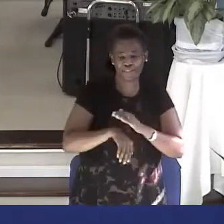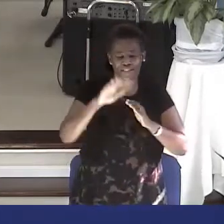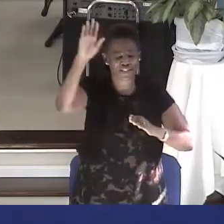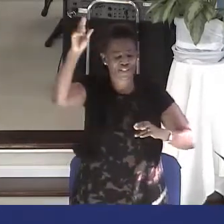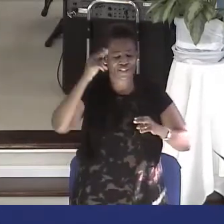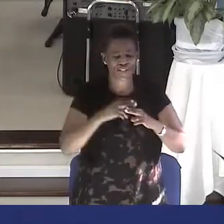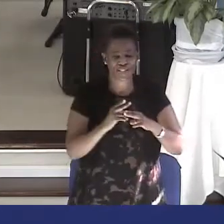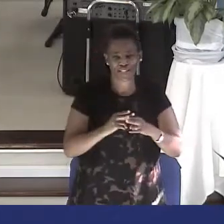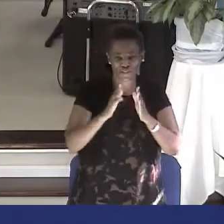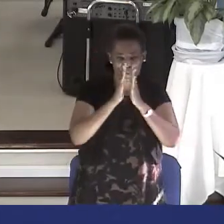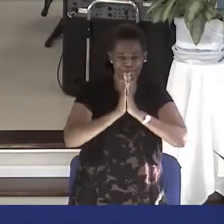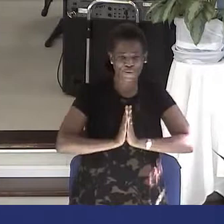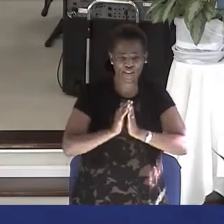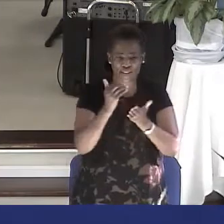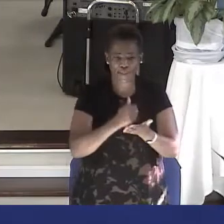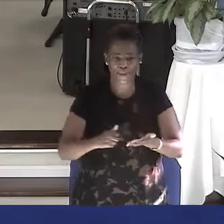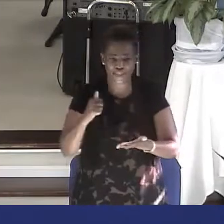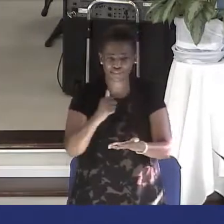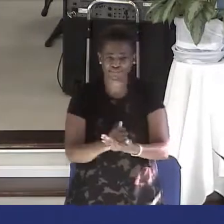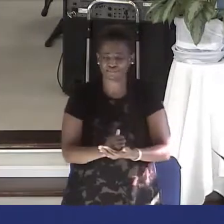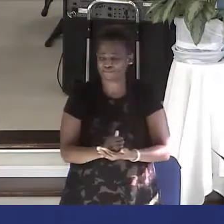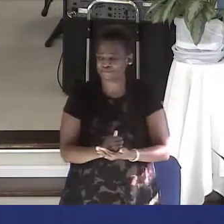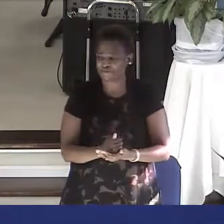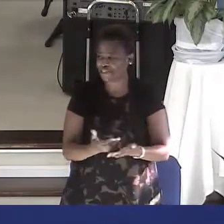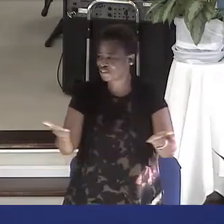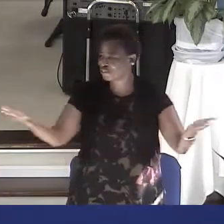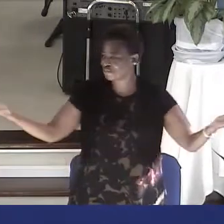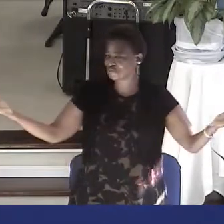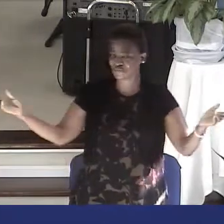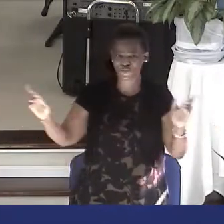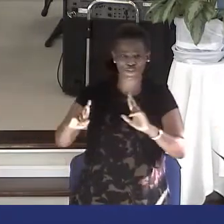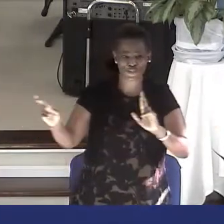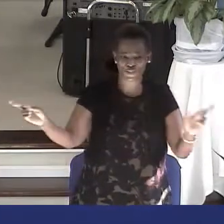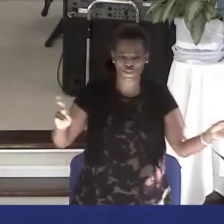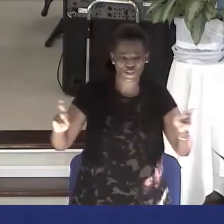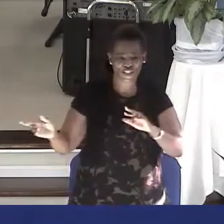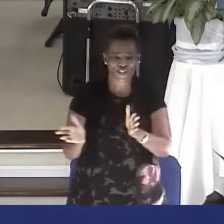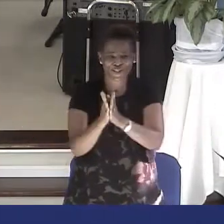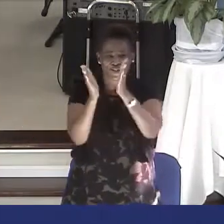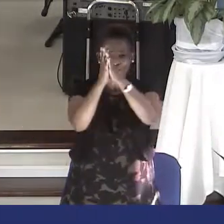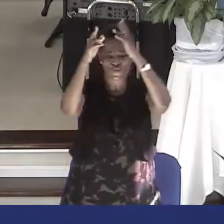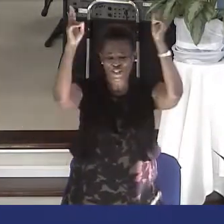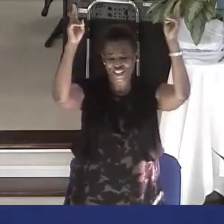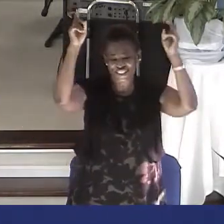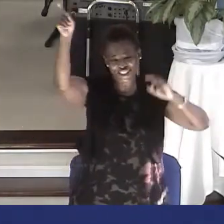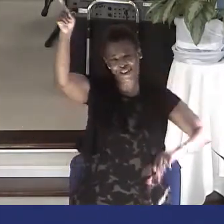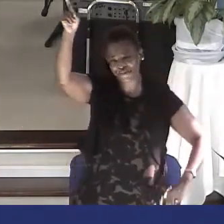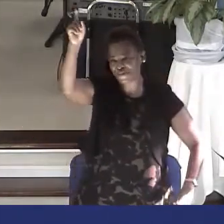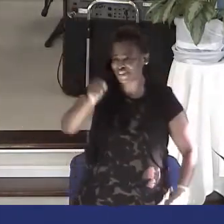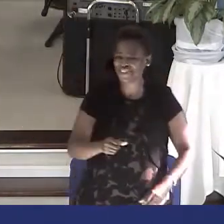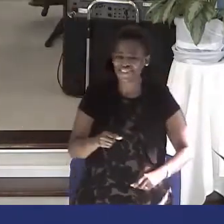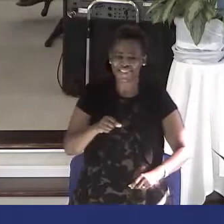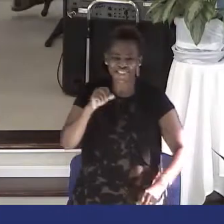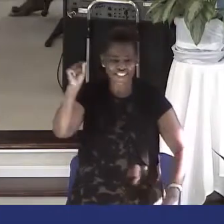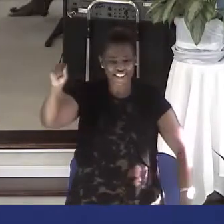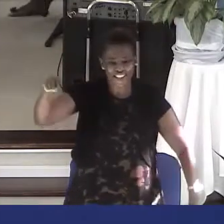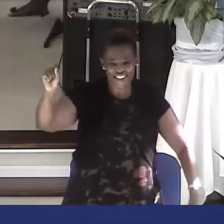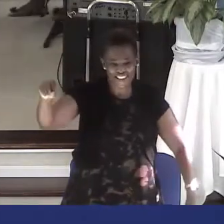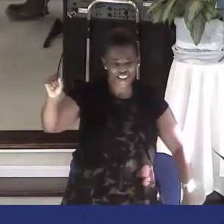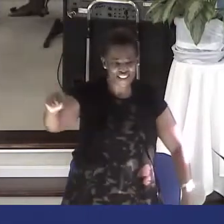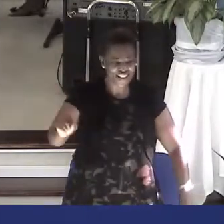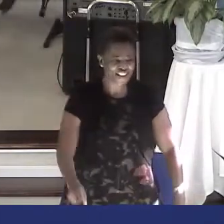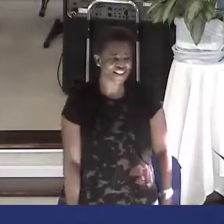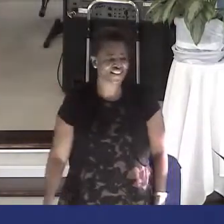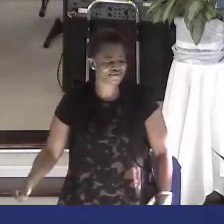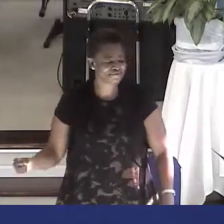Amen. Amen. Are you ready to praise him? Yeah. Say yeah, yeah. Yeah, yeah. All right. So I'm going to turn over now to the praise and worship